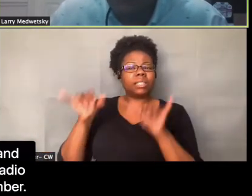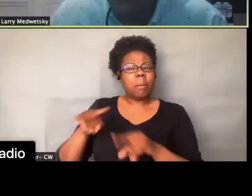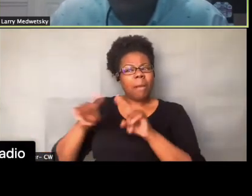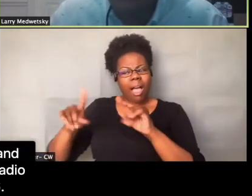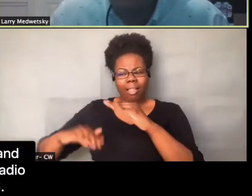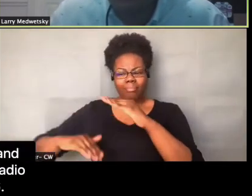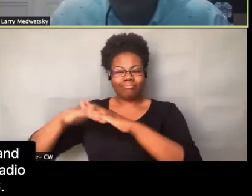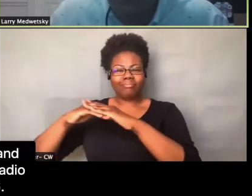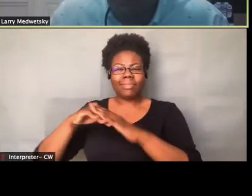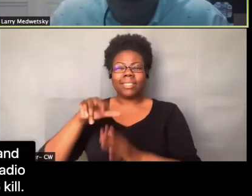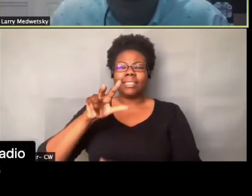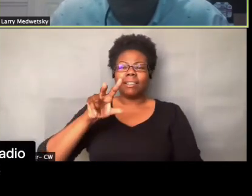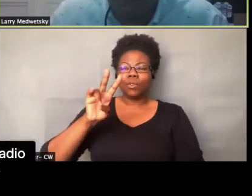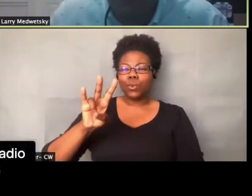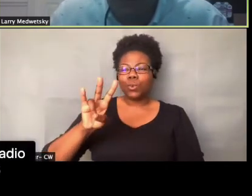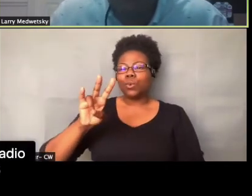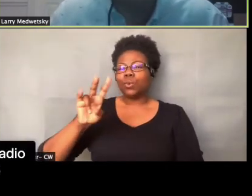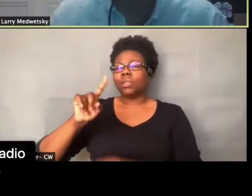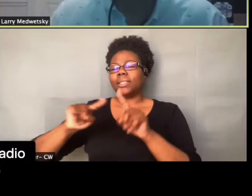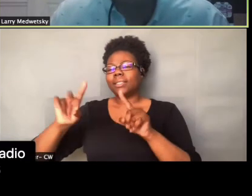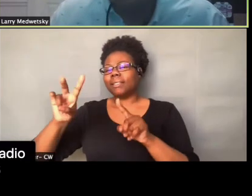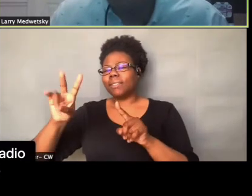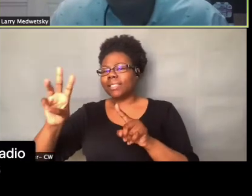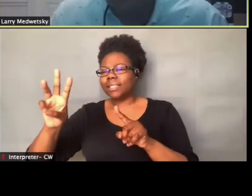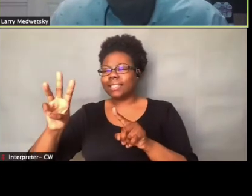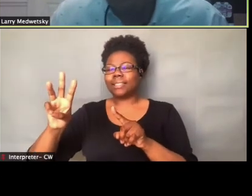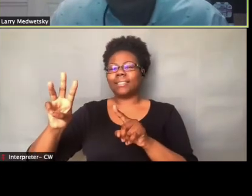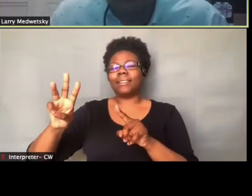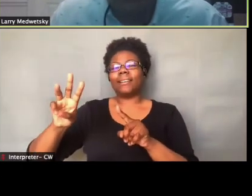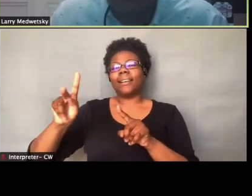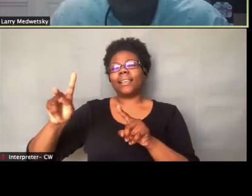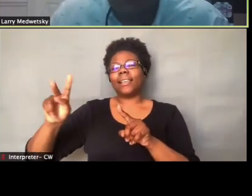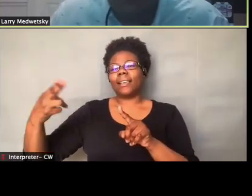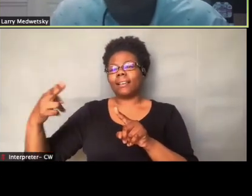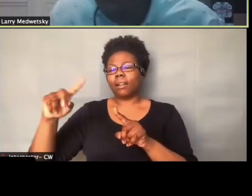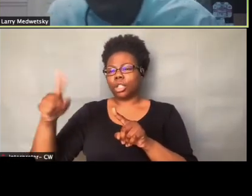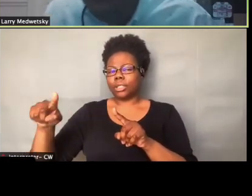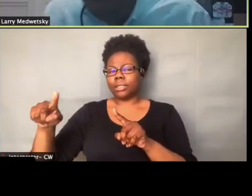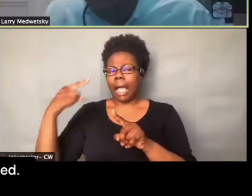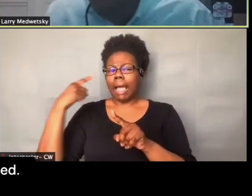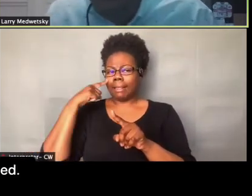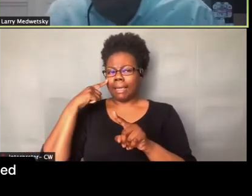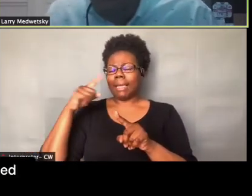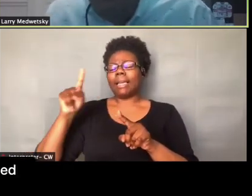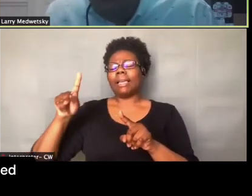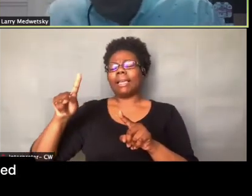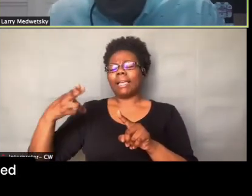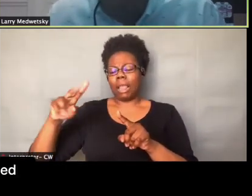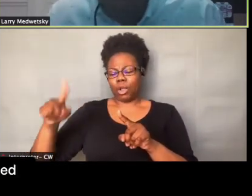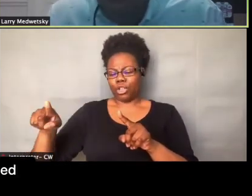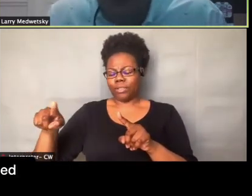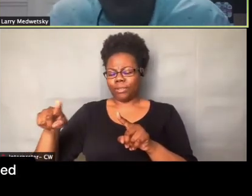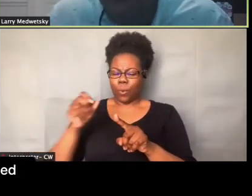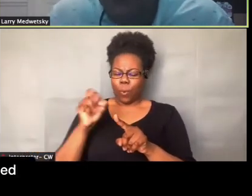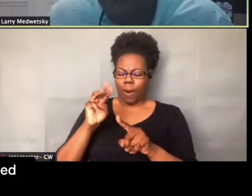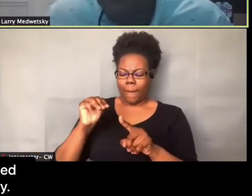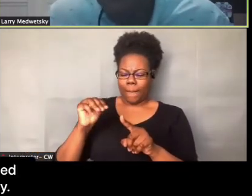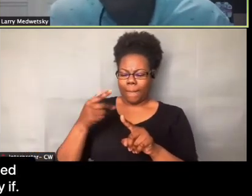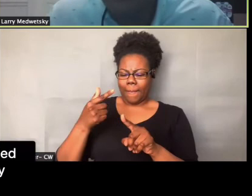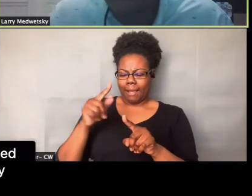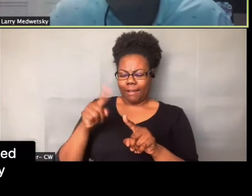76 kilohertz band. I think it was, or it might be megahertz. I might have screwed that up here. I can't remember now. Sorry